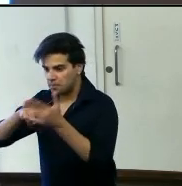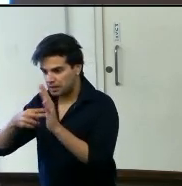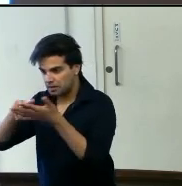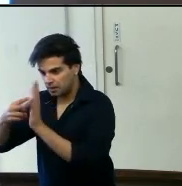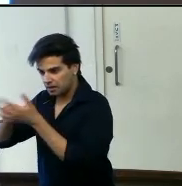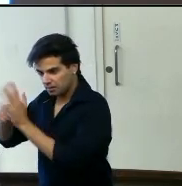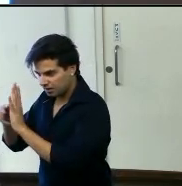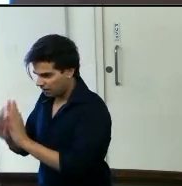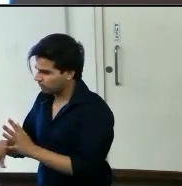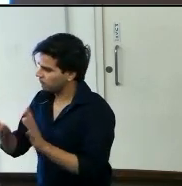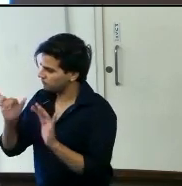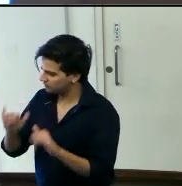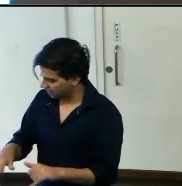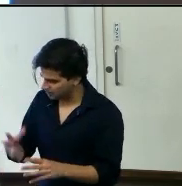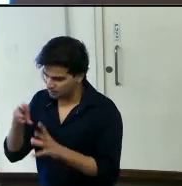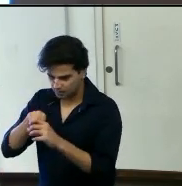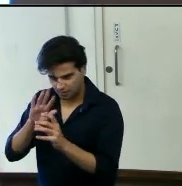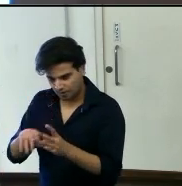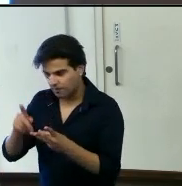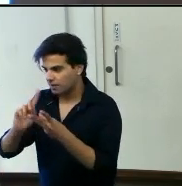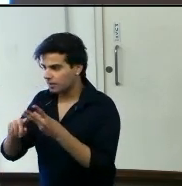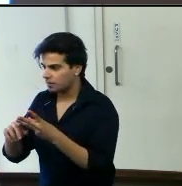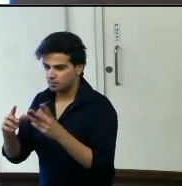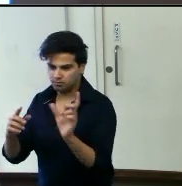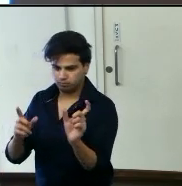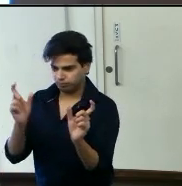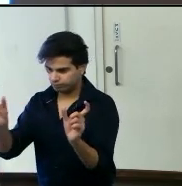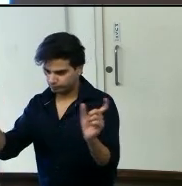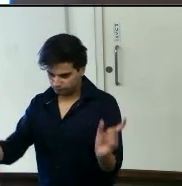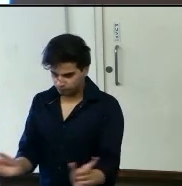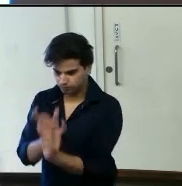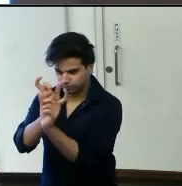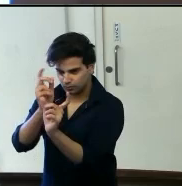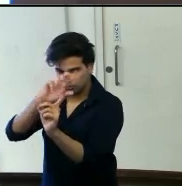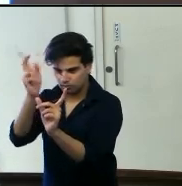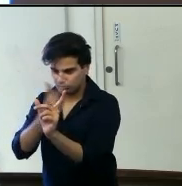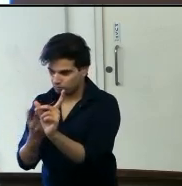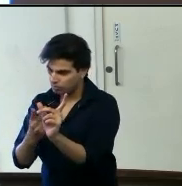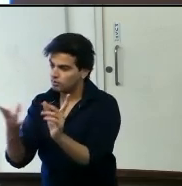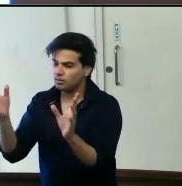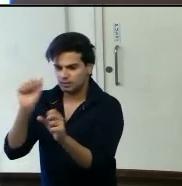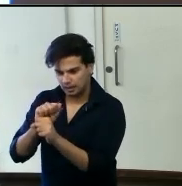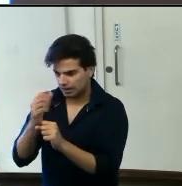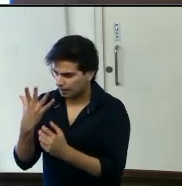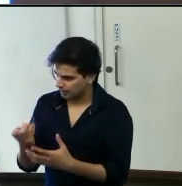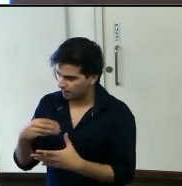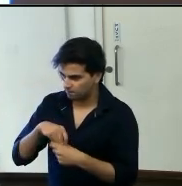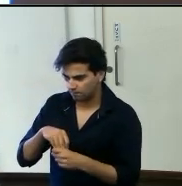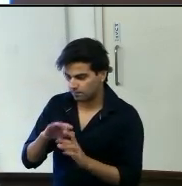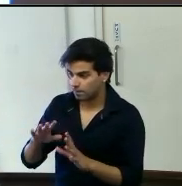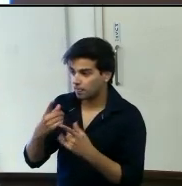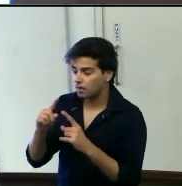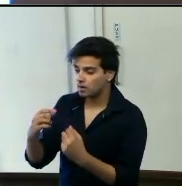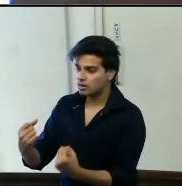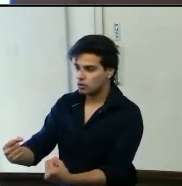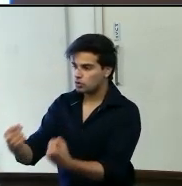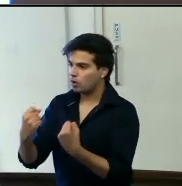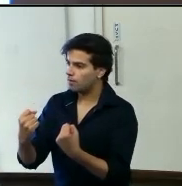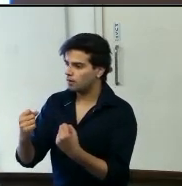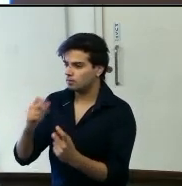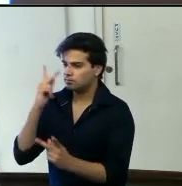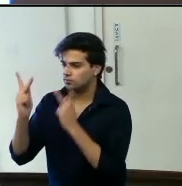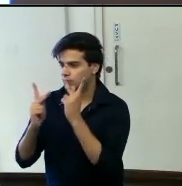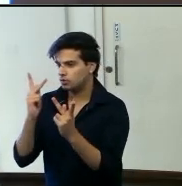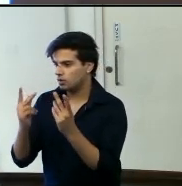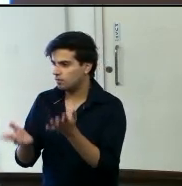from literature in terms of joining two things and then seriality and all? That is also there. But the dominant element is the visuality, which I